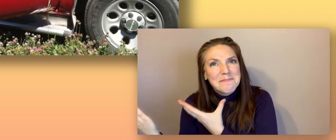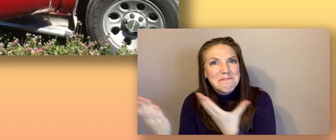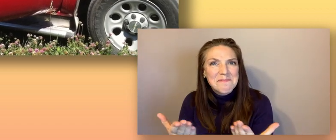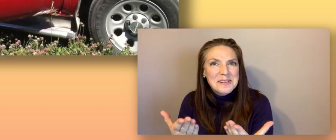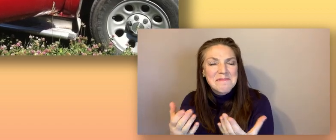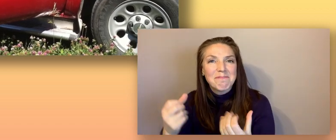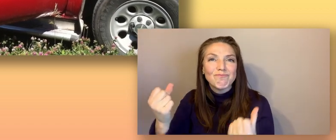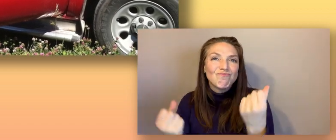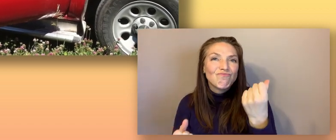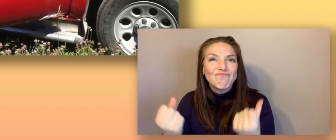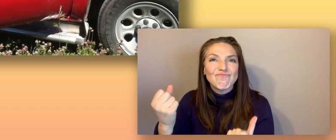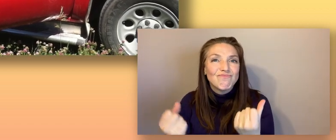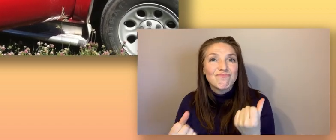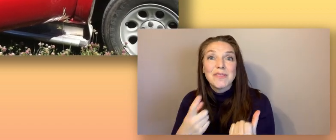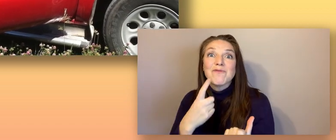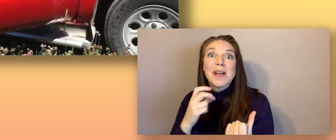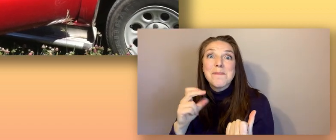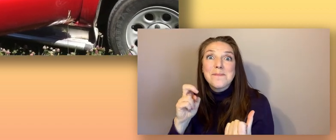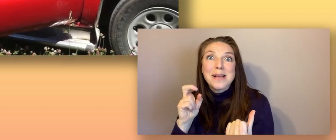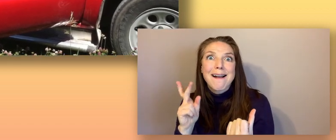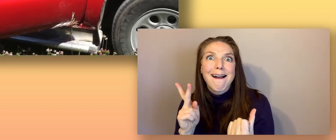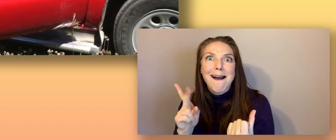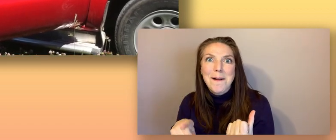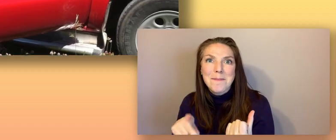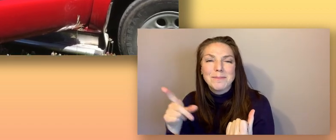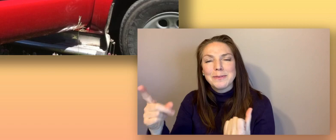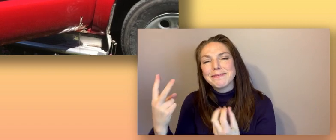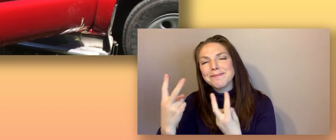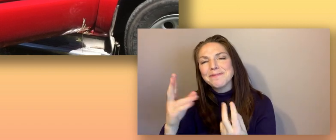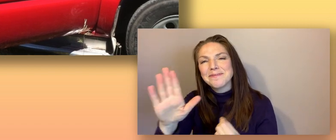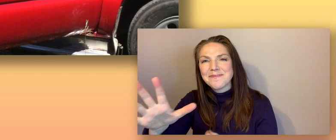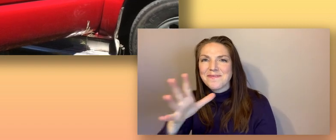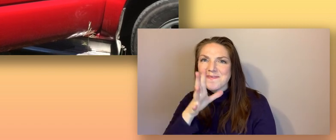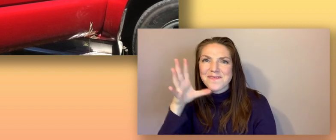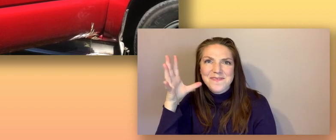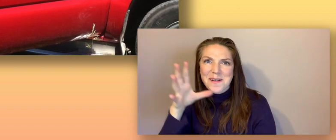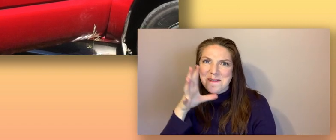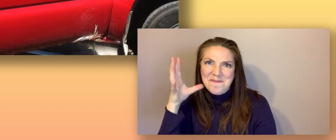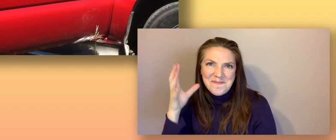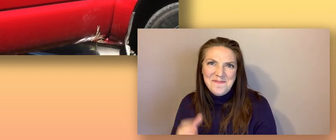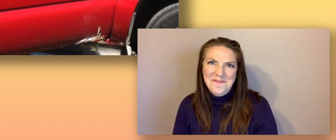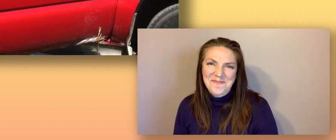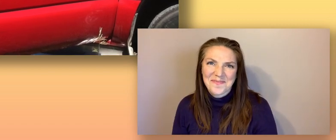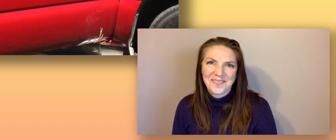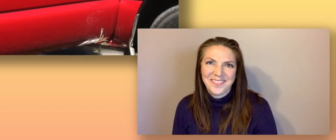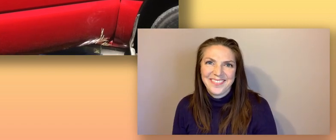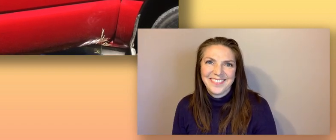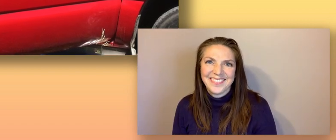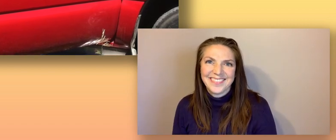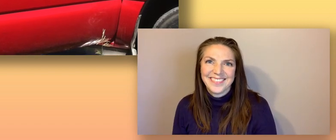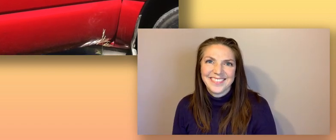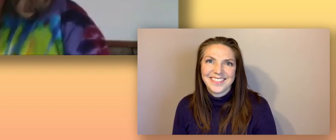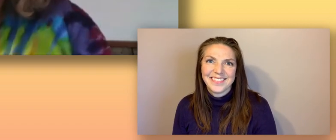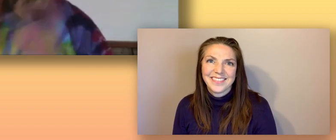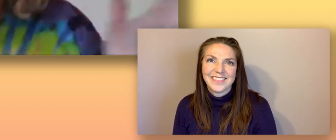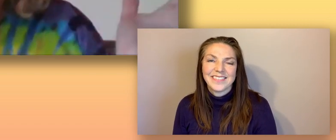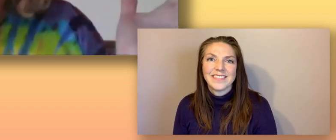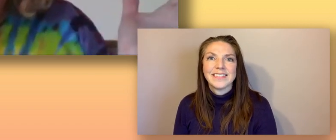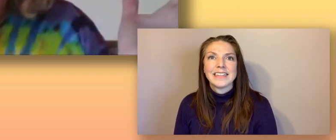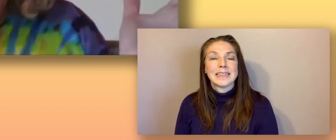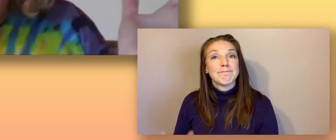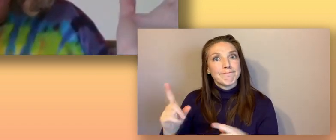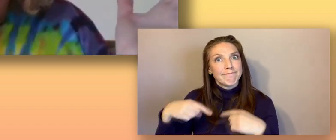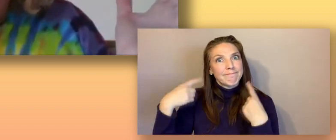his red pickup so he could visit his farms with many fields. It's